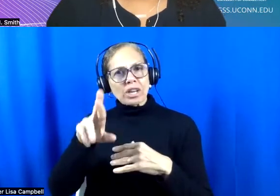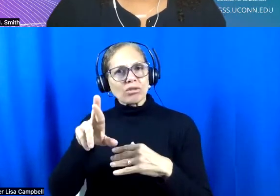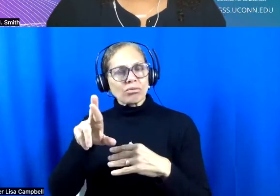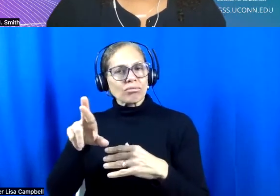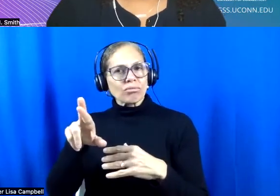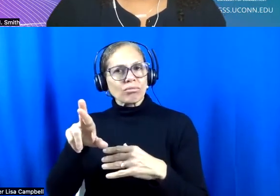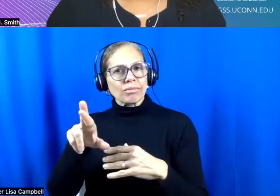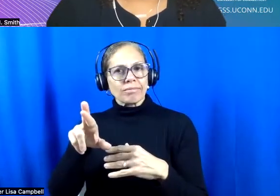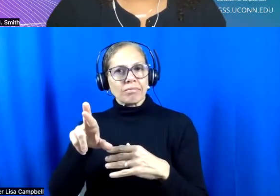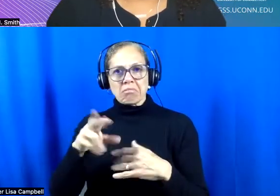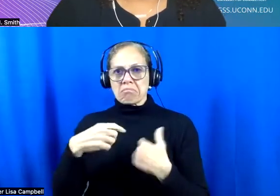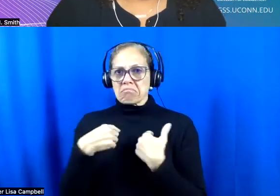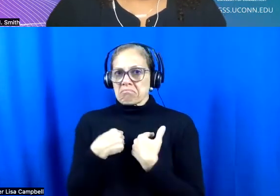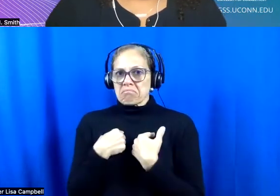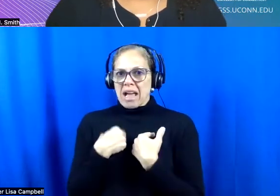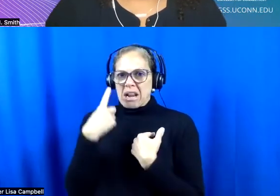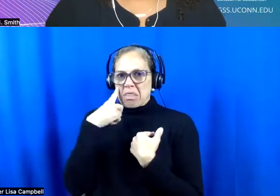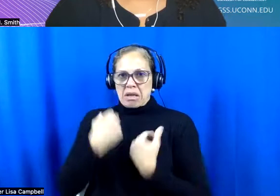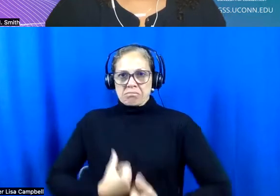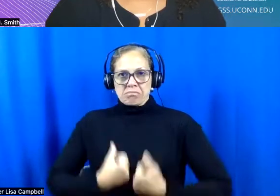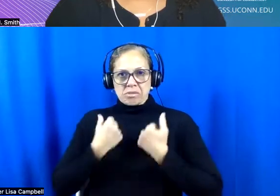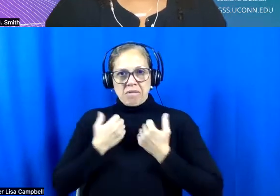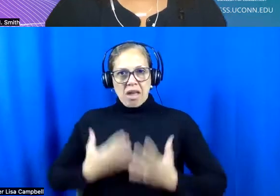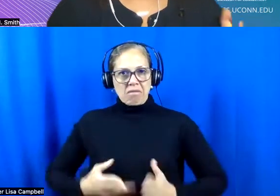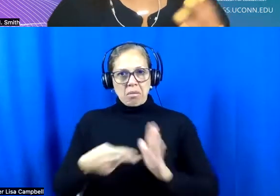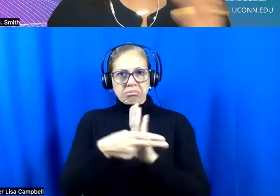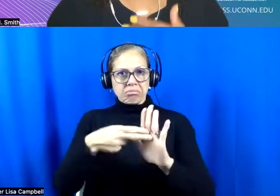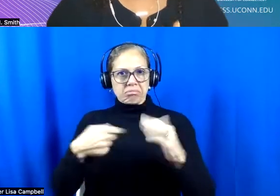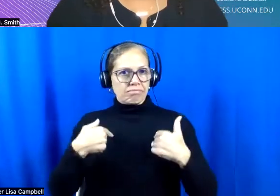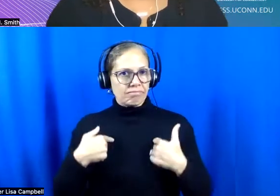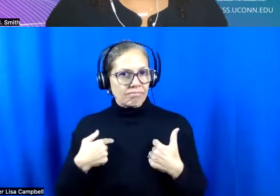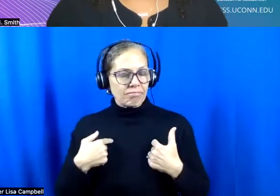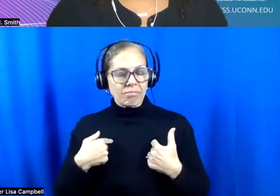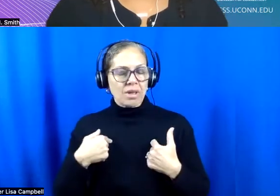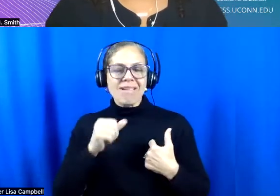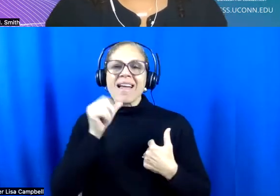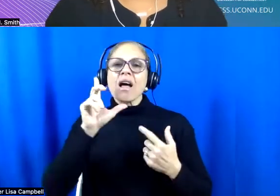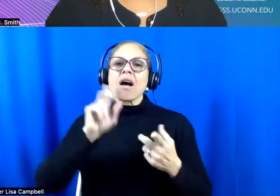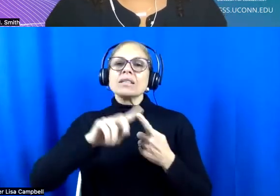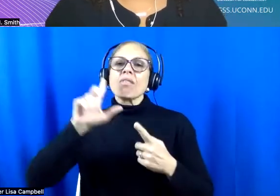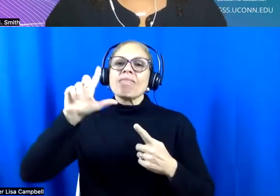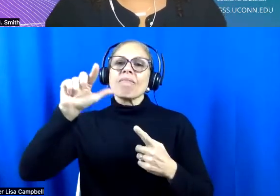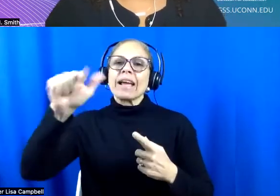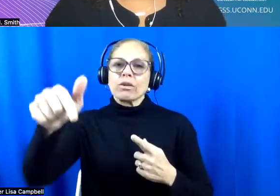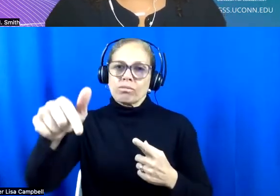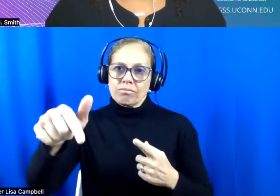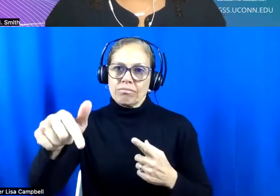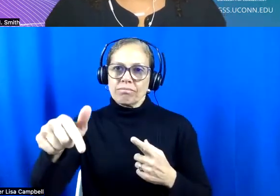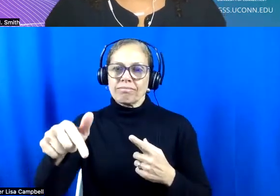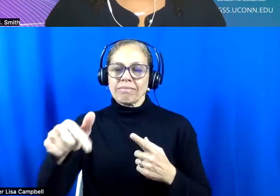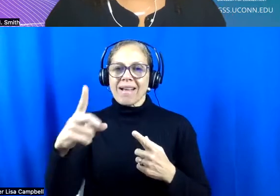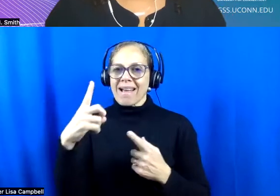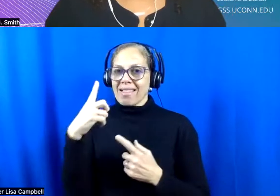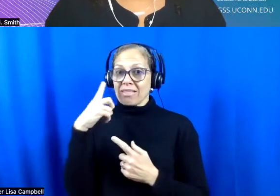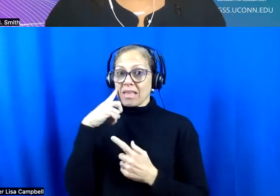didn't consider myself a survivor. That didn't come until later because I didn't consider the acts